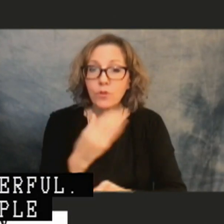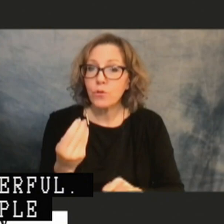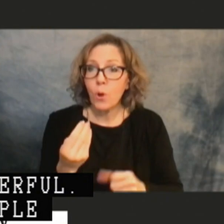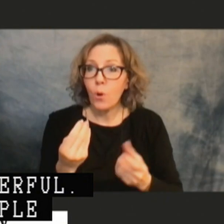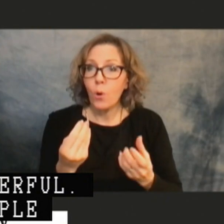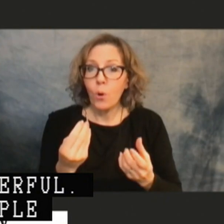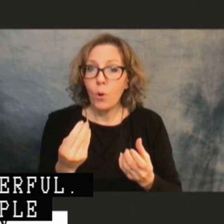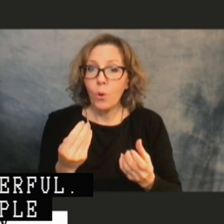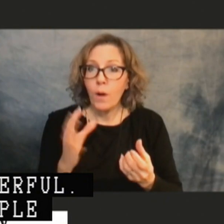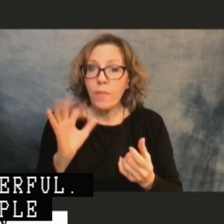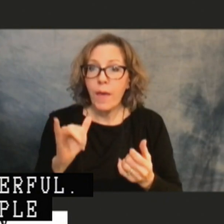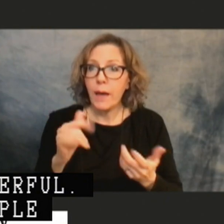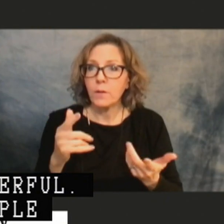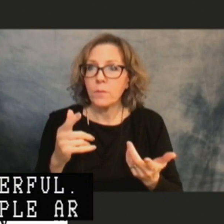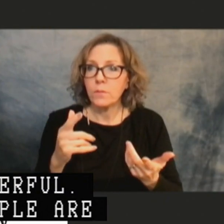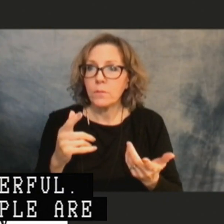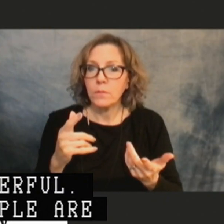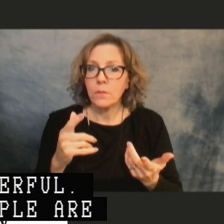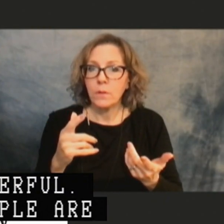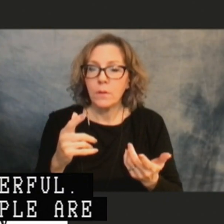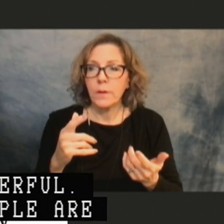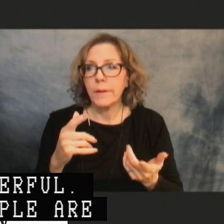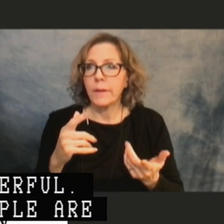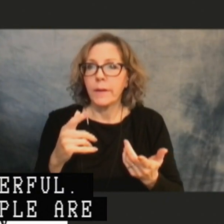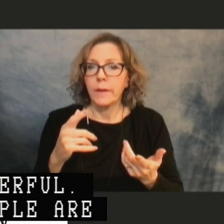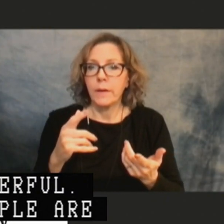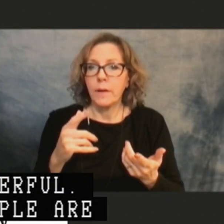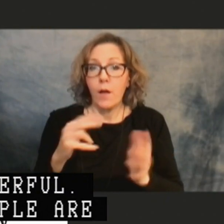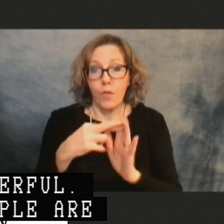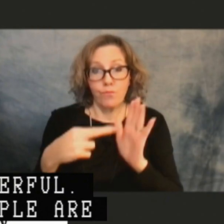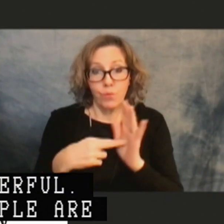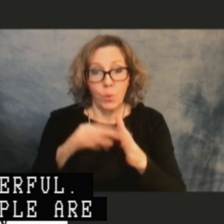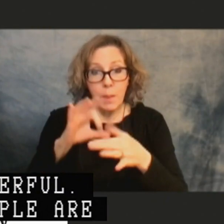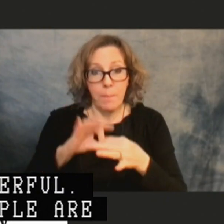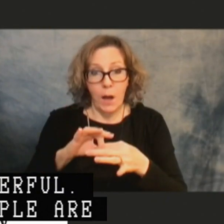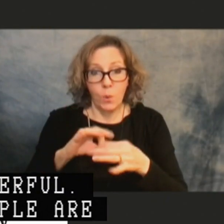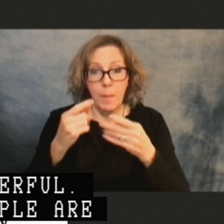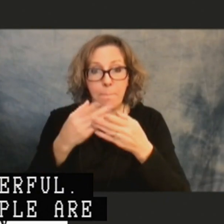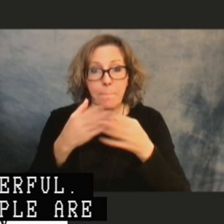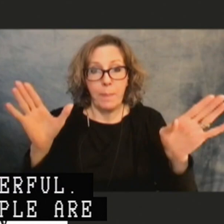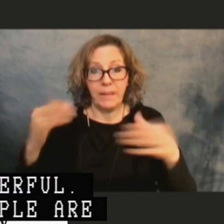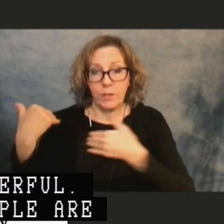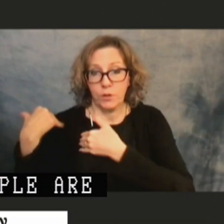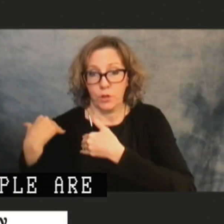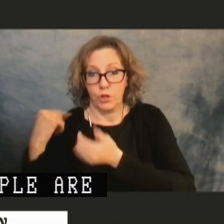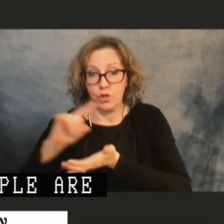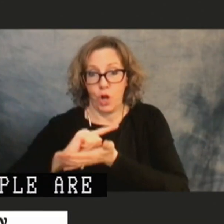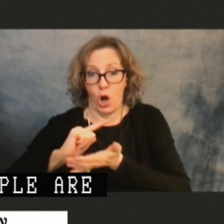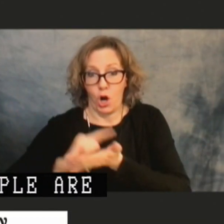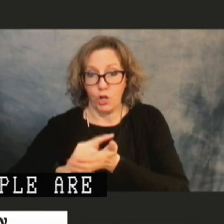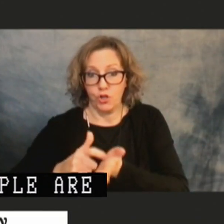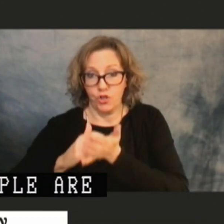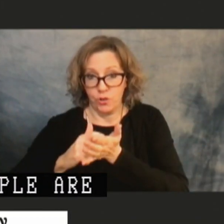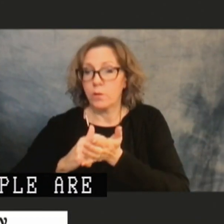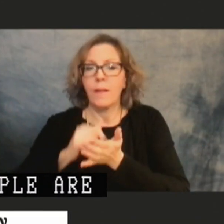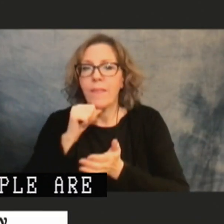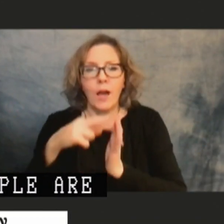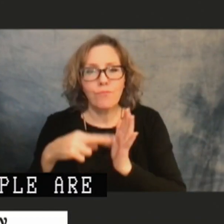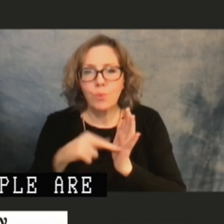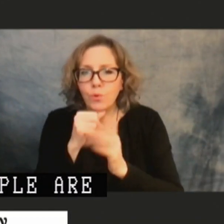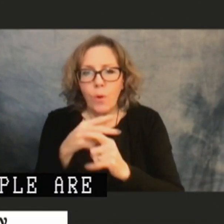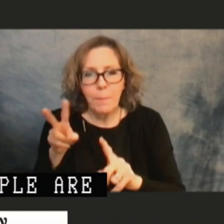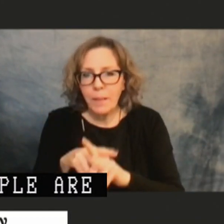not apply to getting the vaccine. So that's one more reason folks should feel